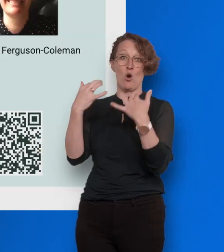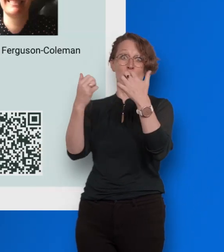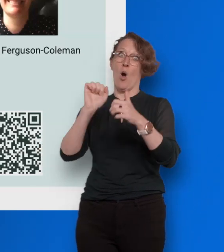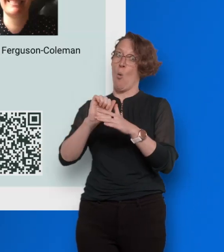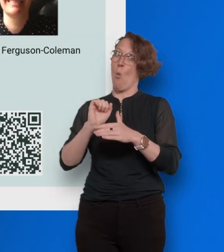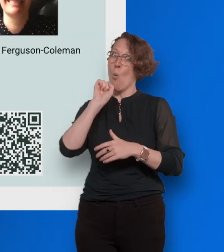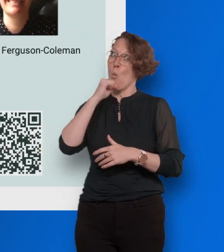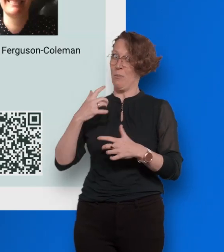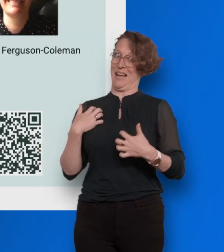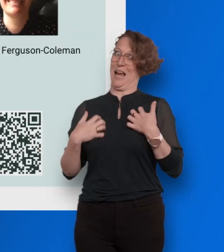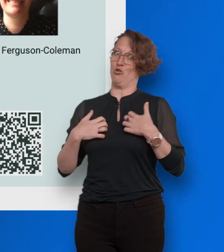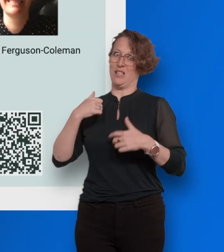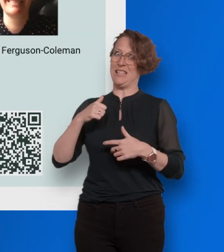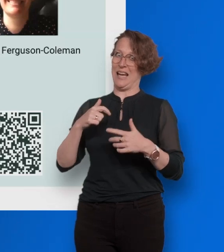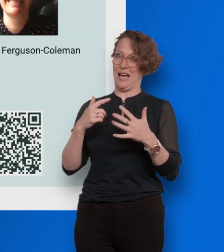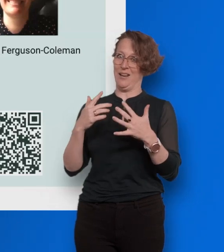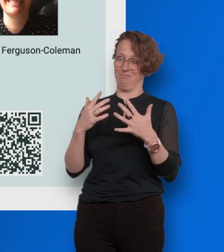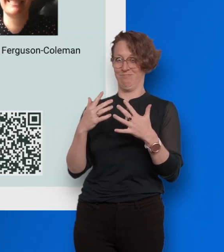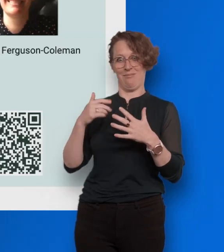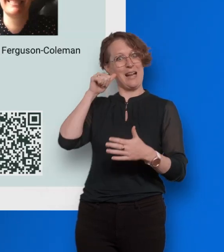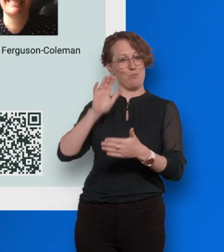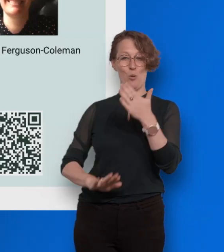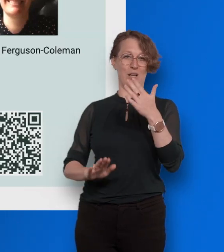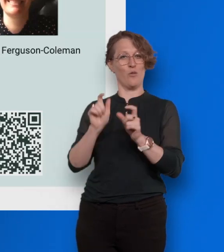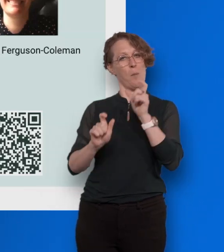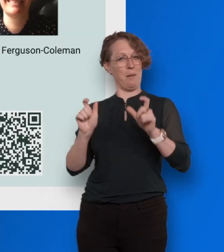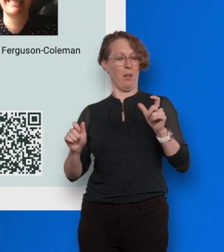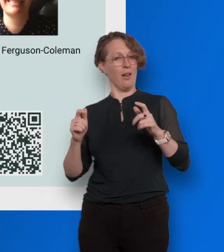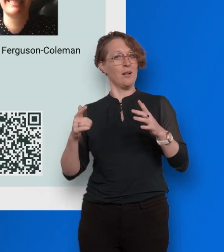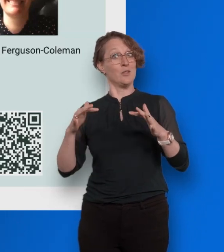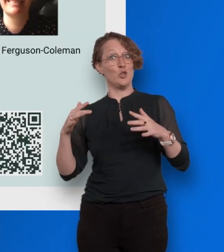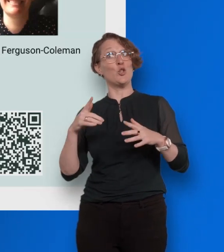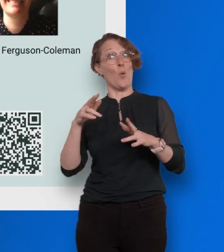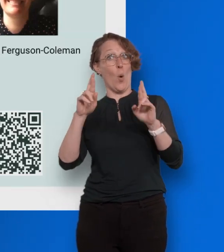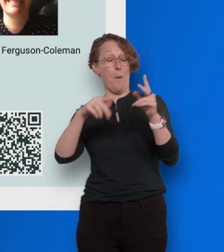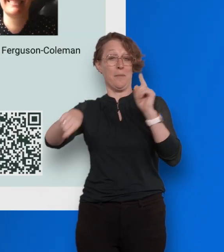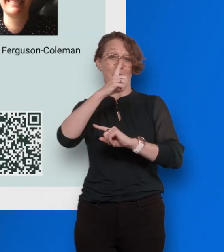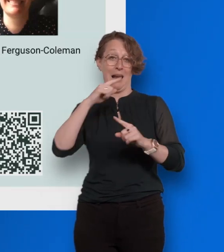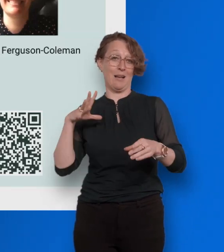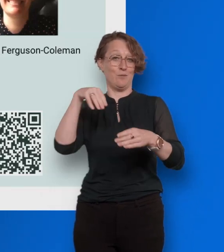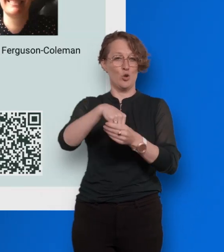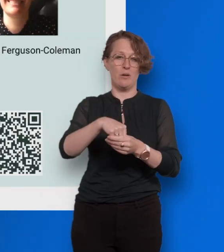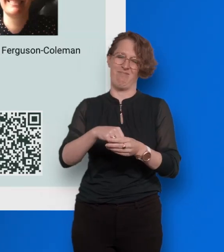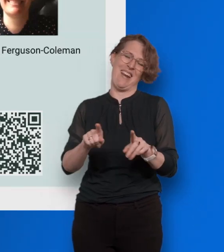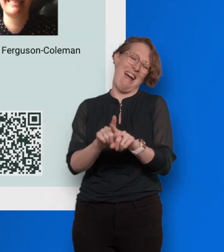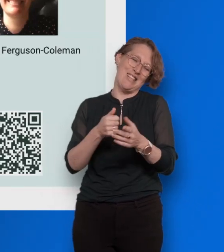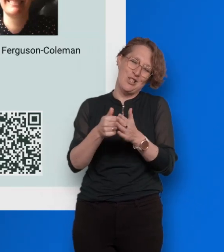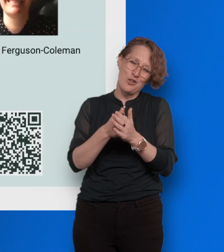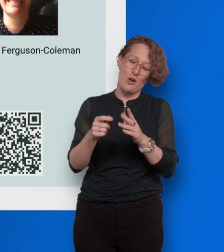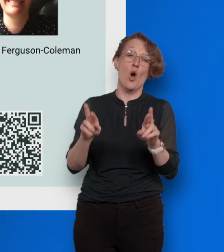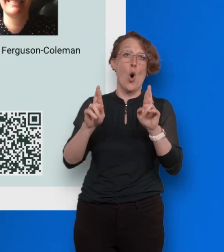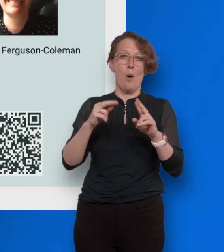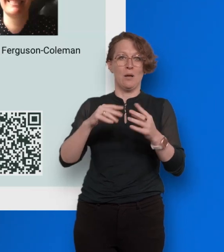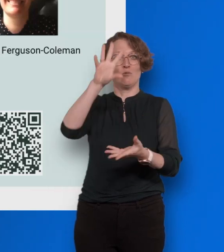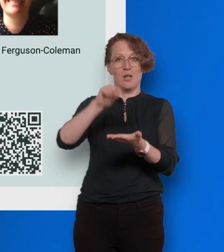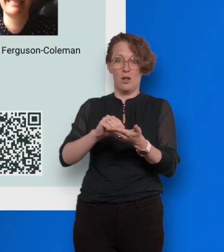interesting experience for the usual experience to be reversed. So I hope that you guys will be able to attend. And as usual, we hope to record it if all